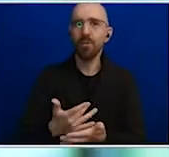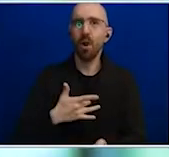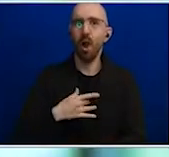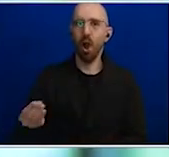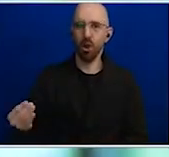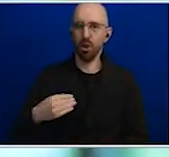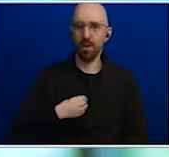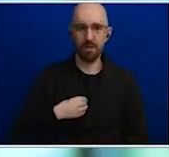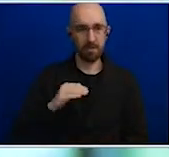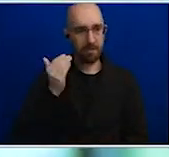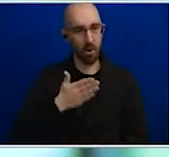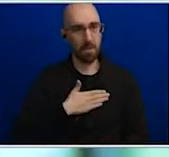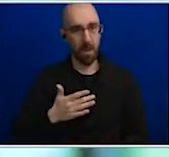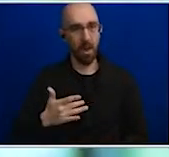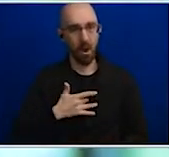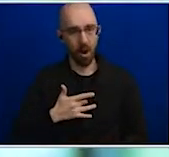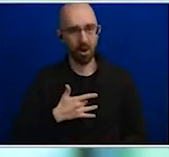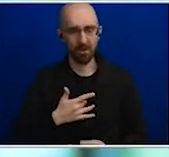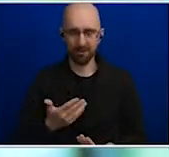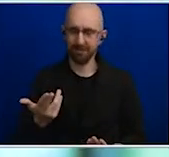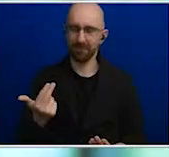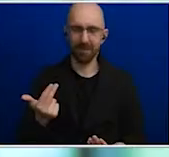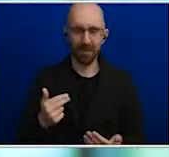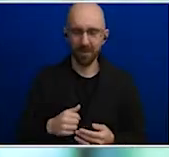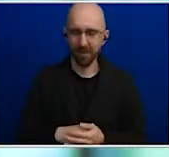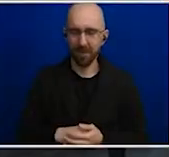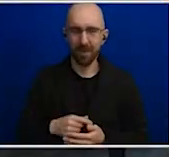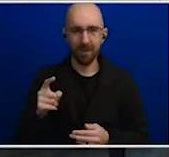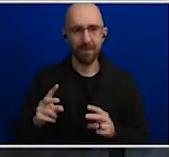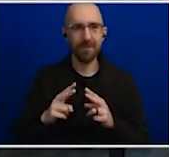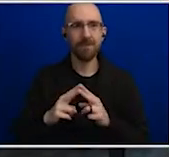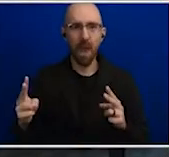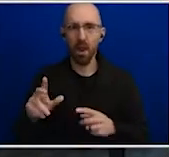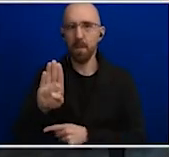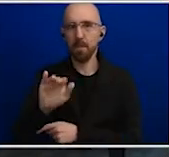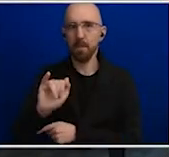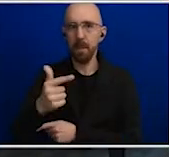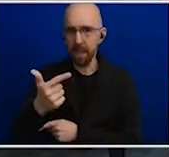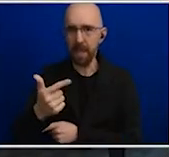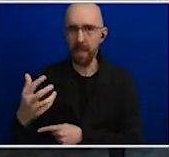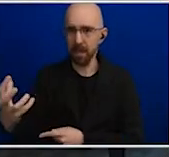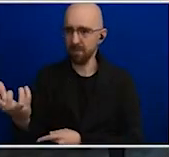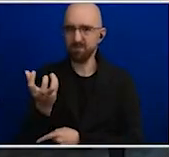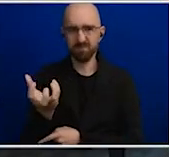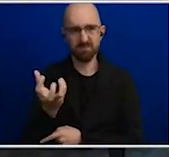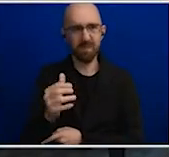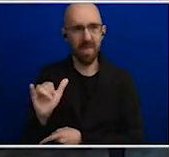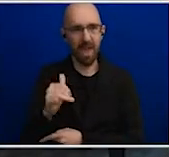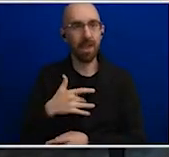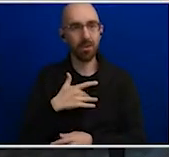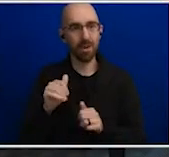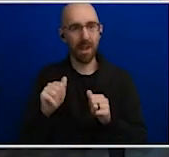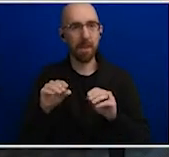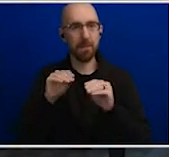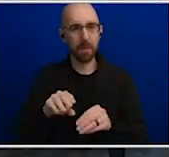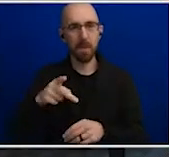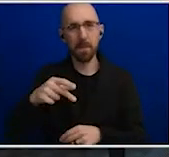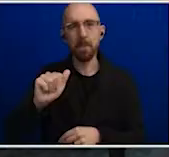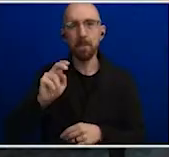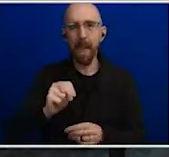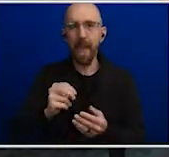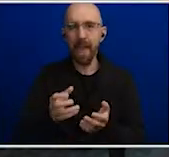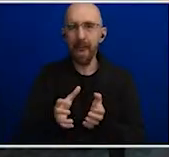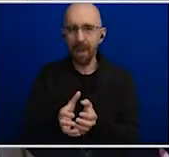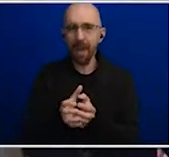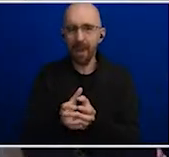heart was very big. Like, usually you can put it in a little pan, and he literally